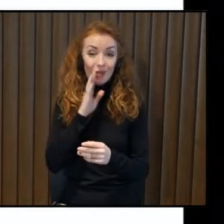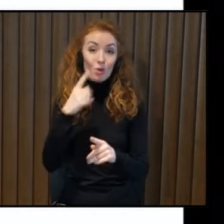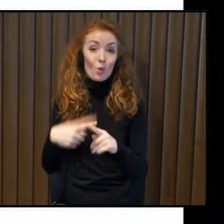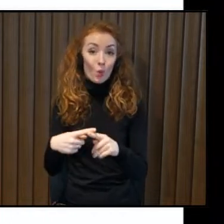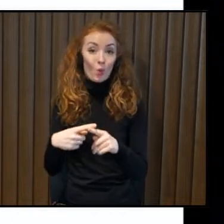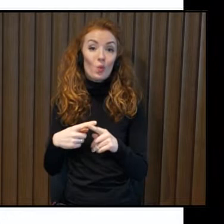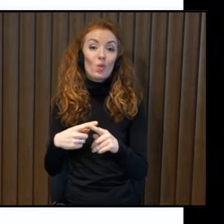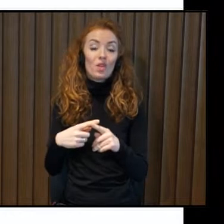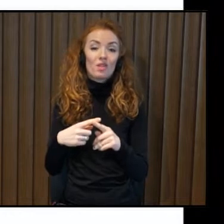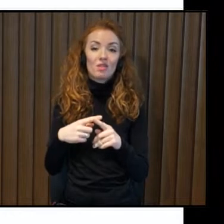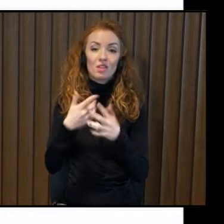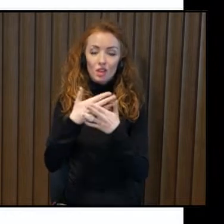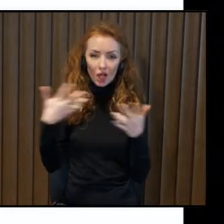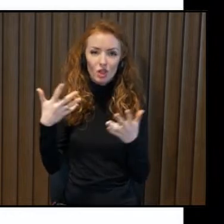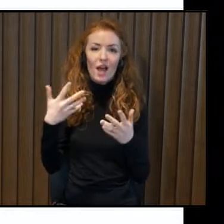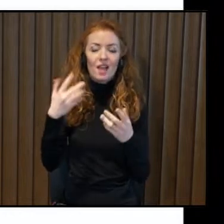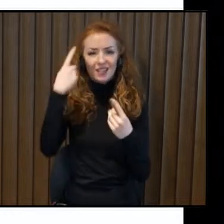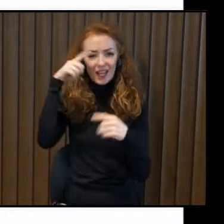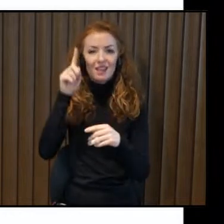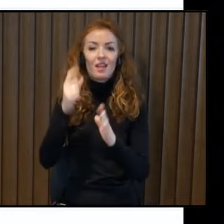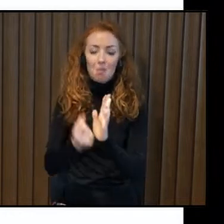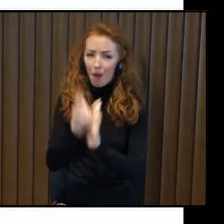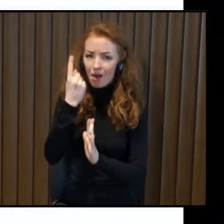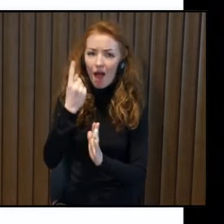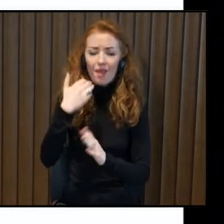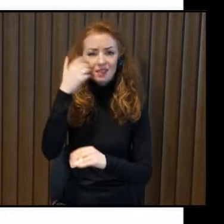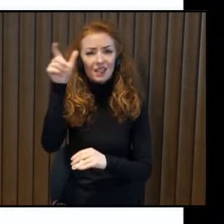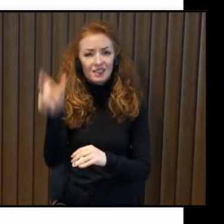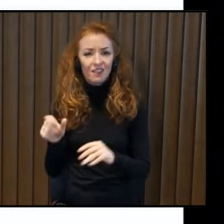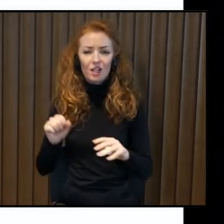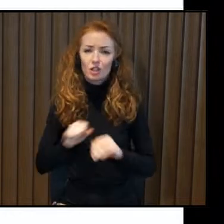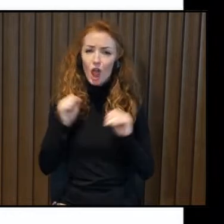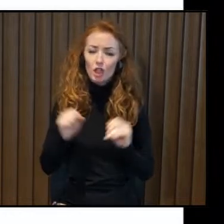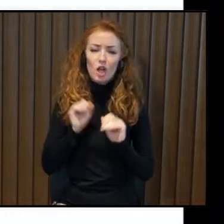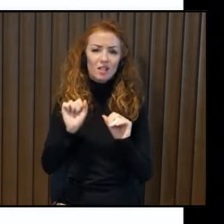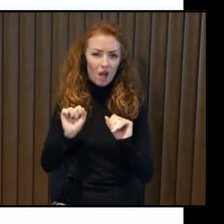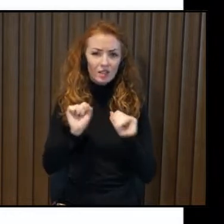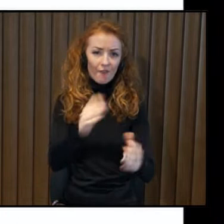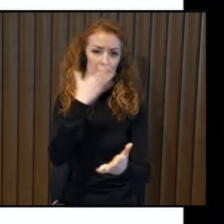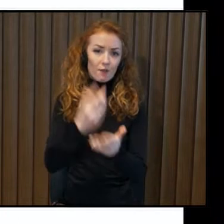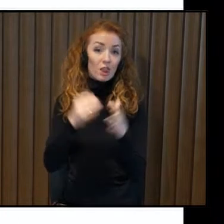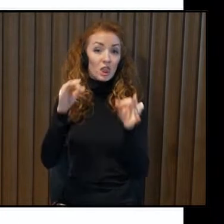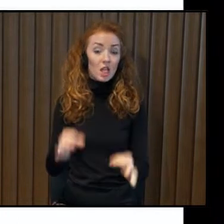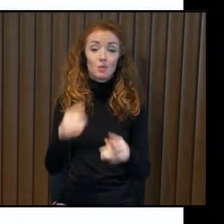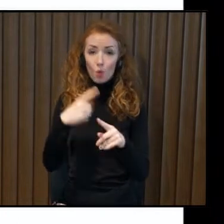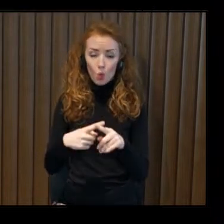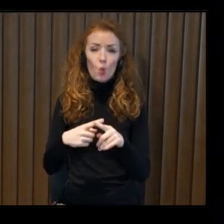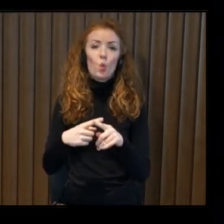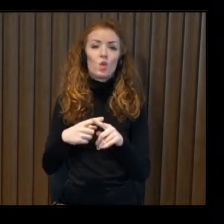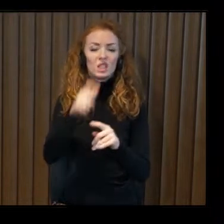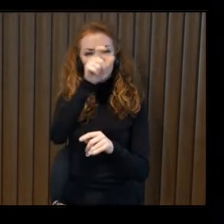people try to advocate for their own rights and are continually oppressed by those in positions of power and